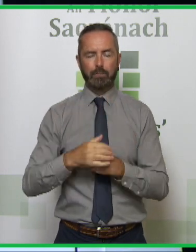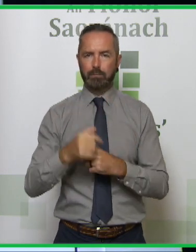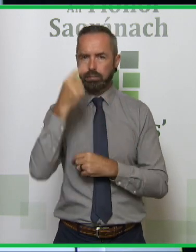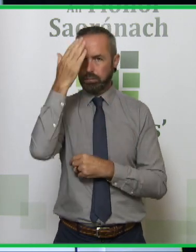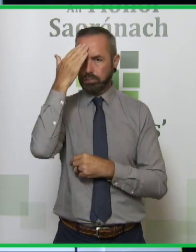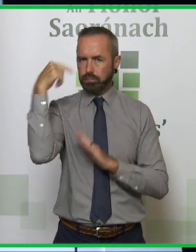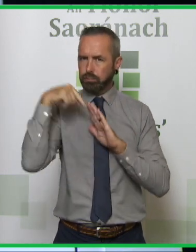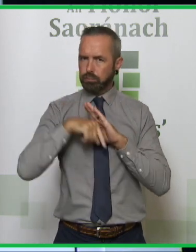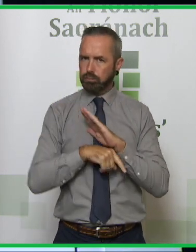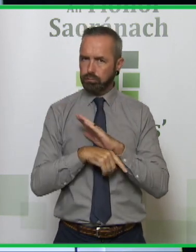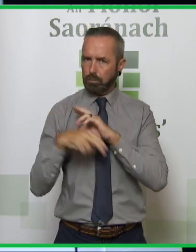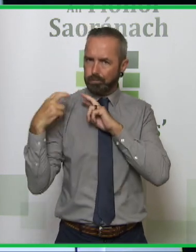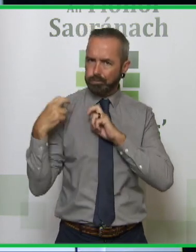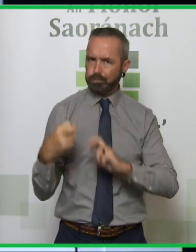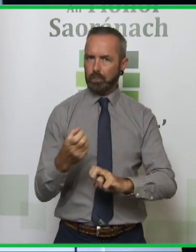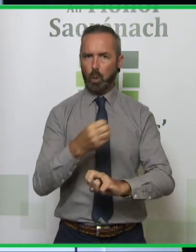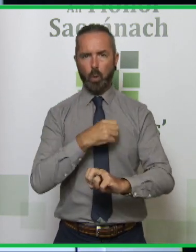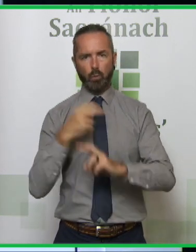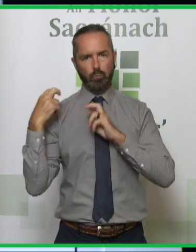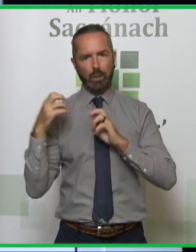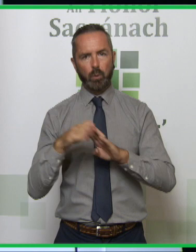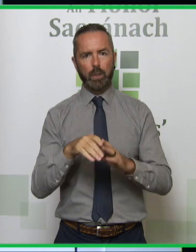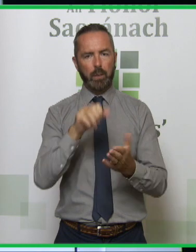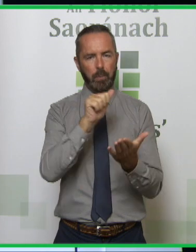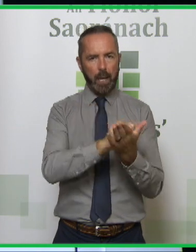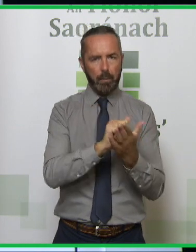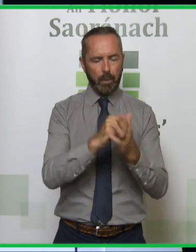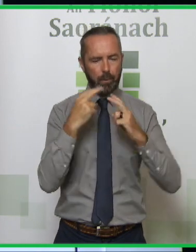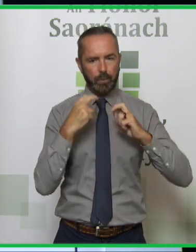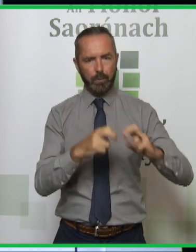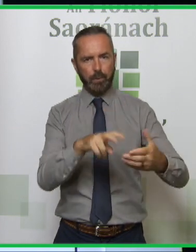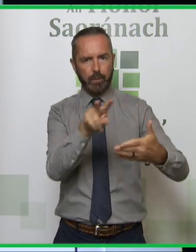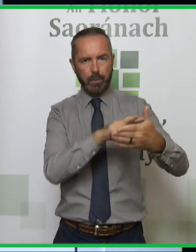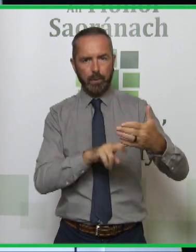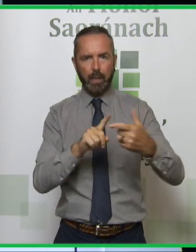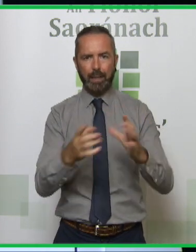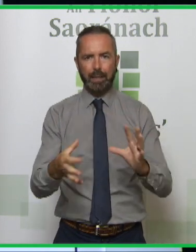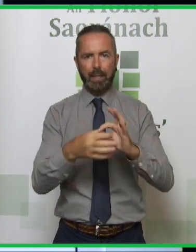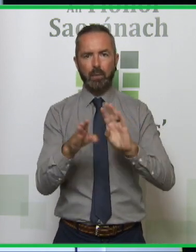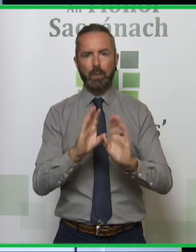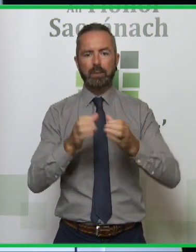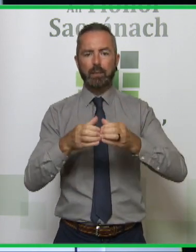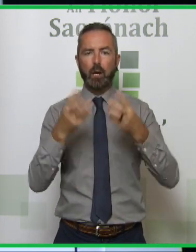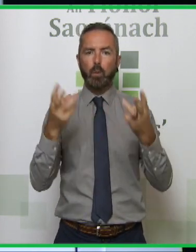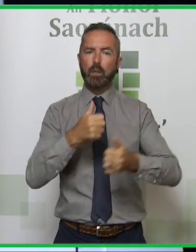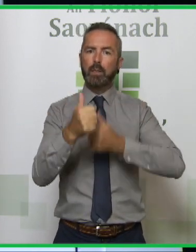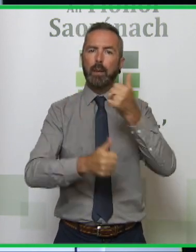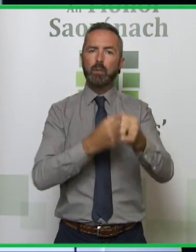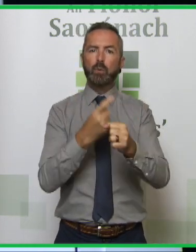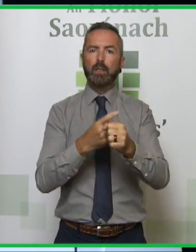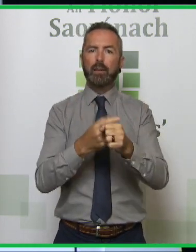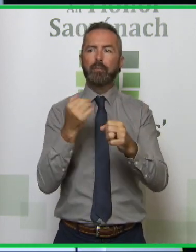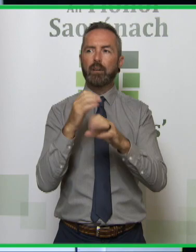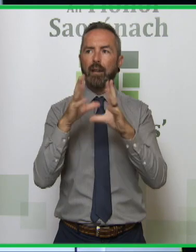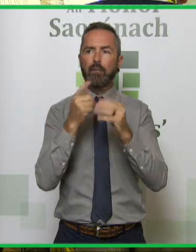of you have done your own research between reading papers or engagement with the sector, and I want to commend you once again at the opening of this Assembly for all